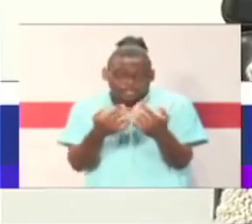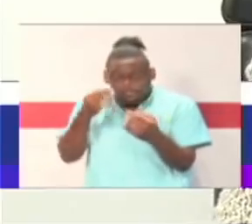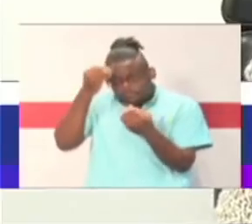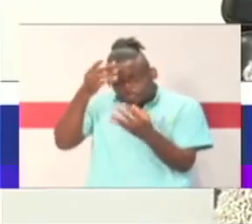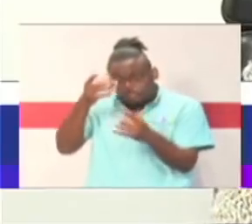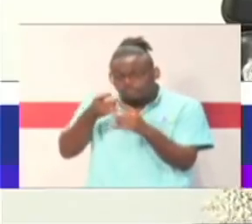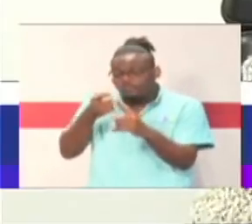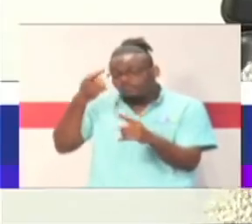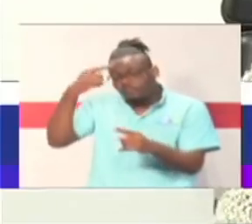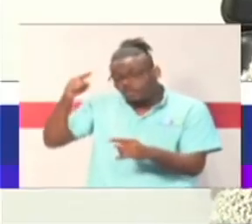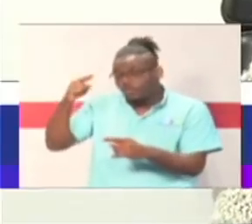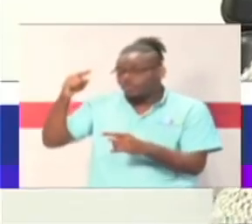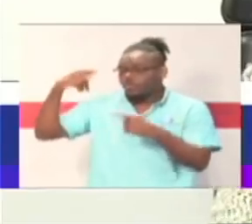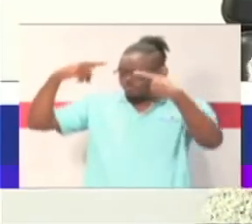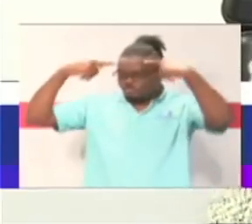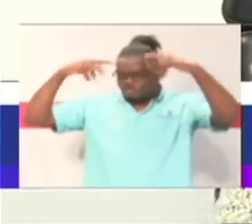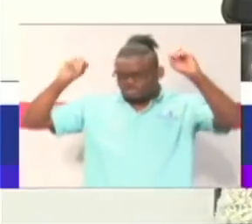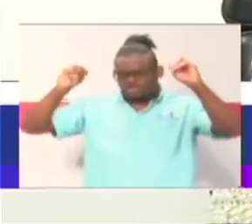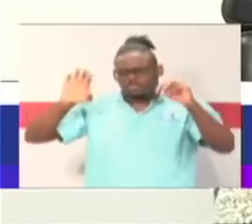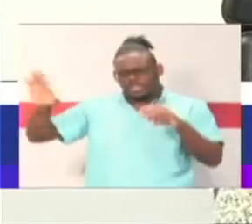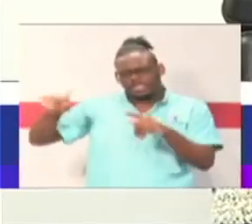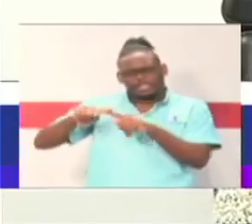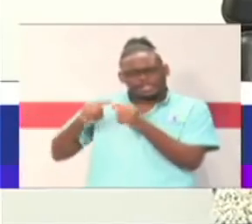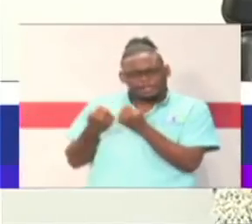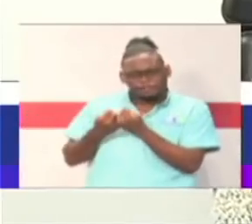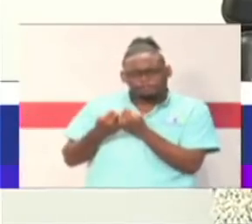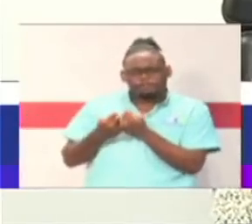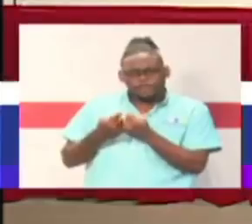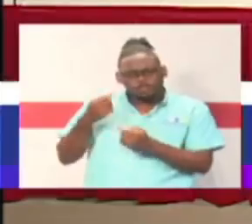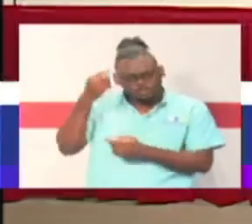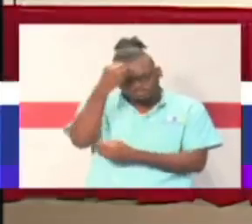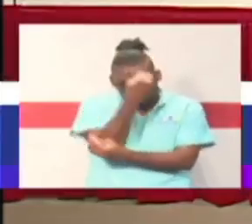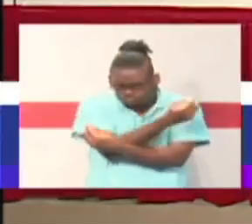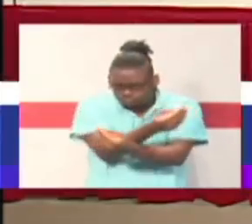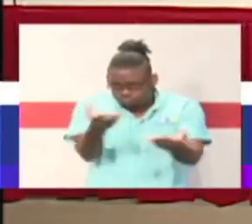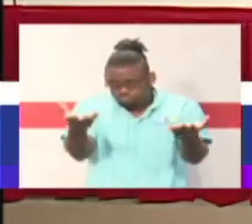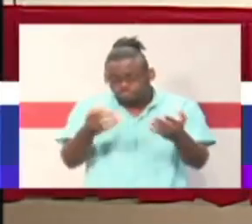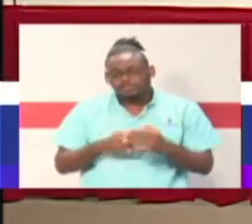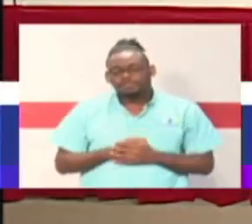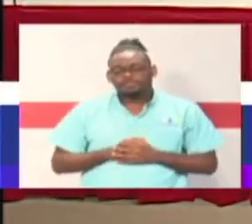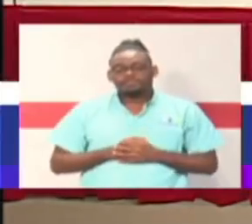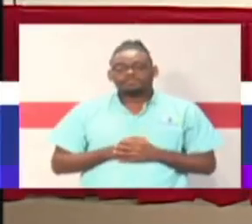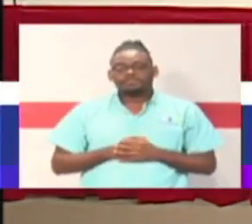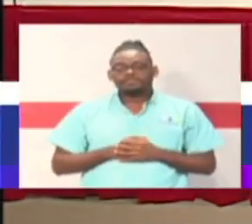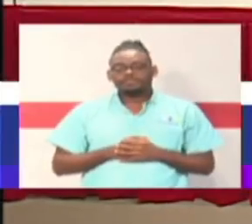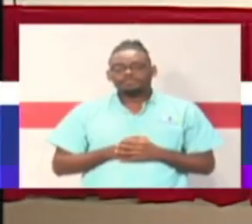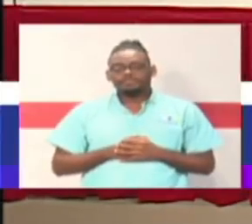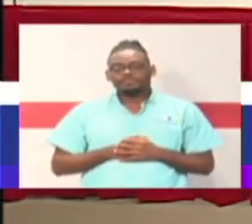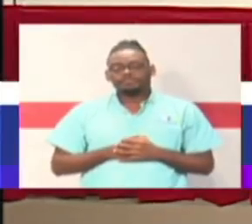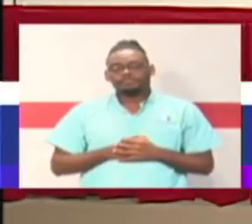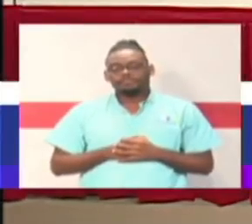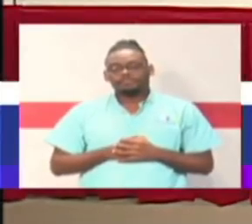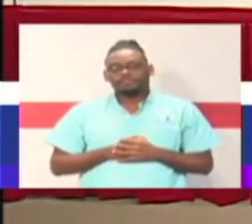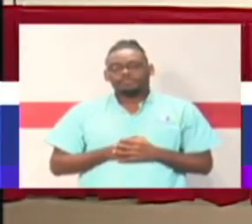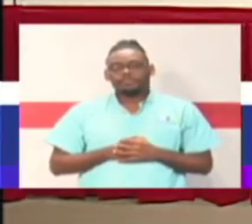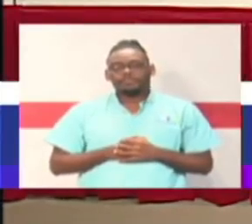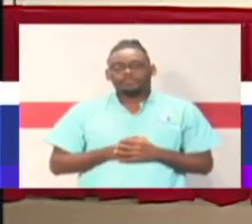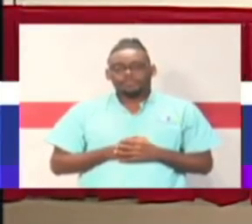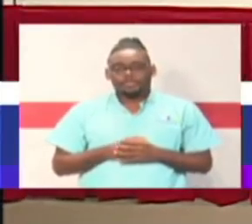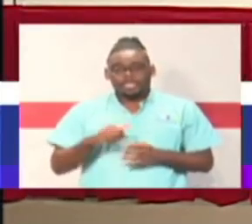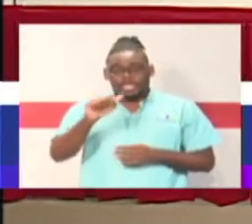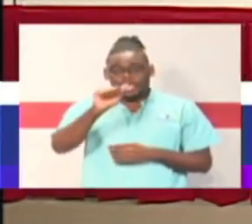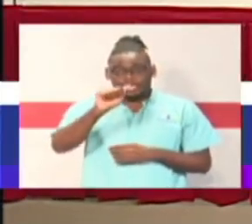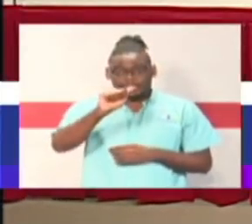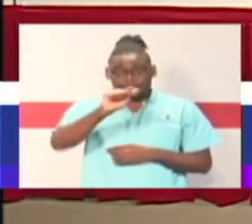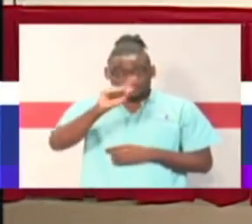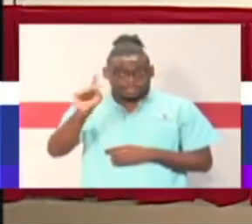his team regarding the reopening. Thank you very much. Thank you very much, Dr. Richards. AZP News, we are ready for your